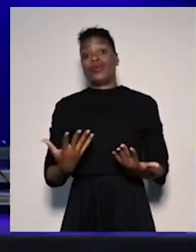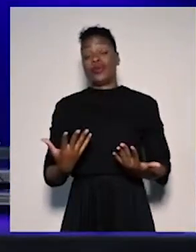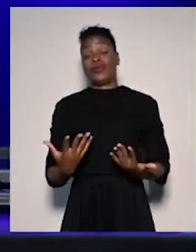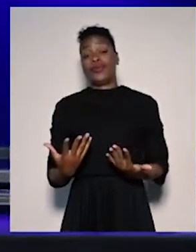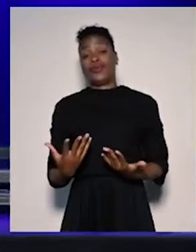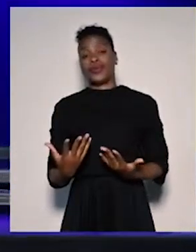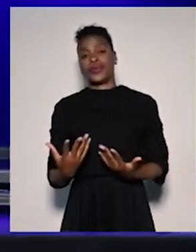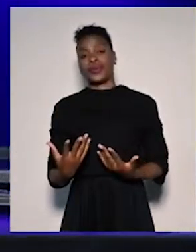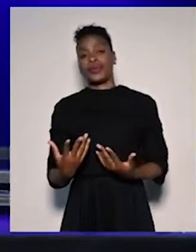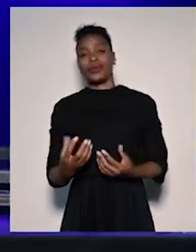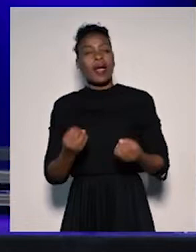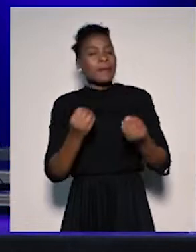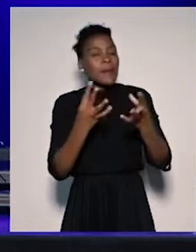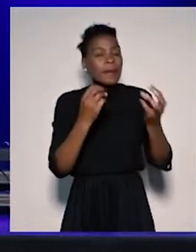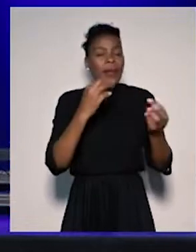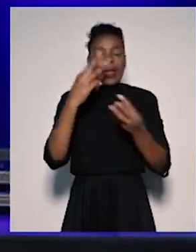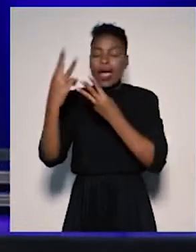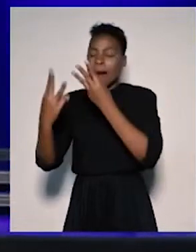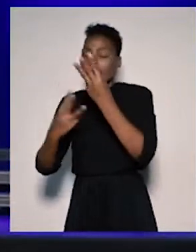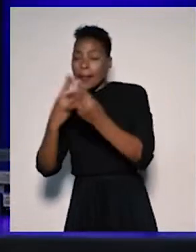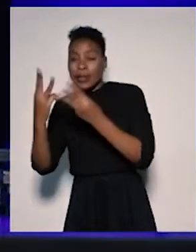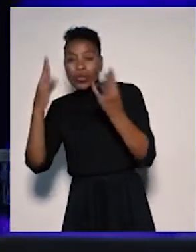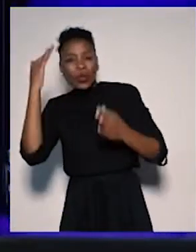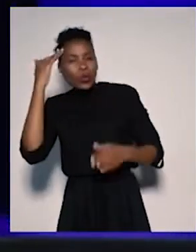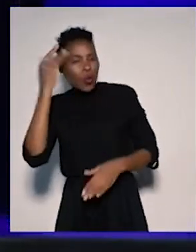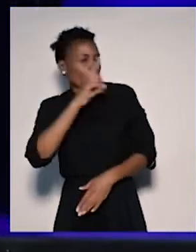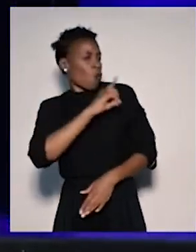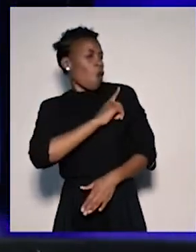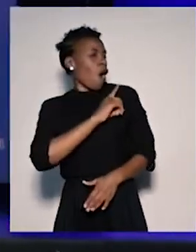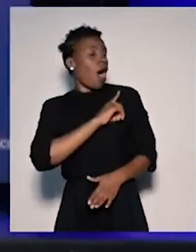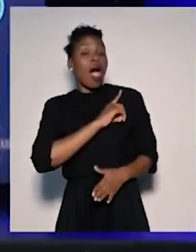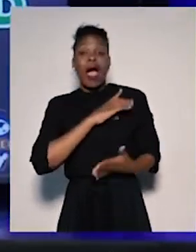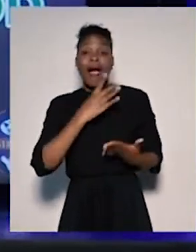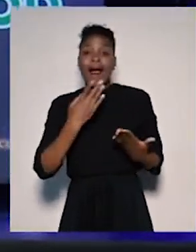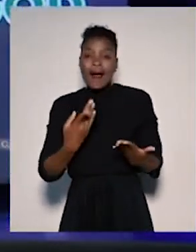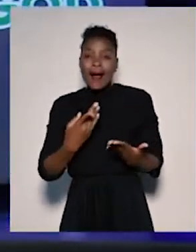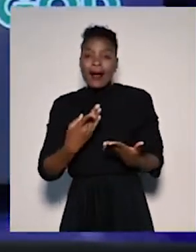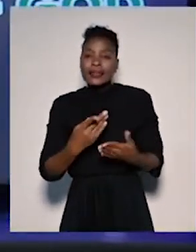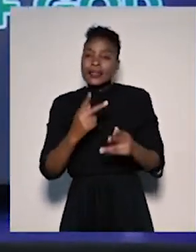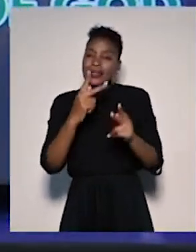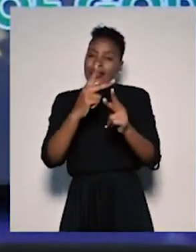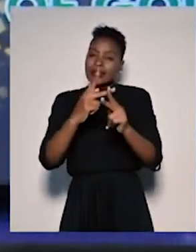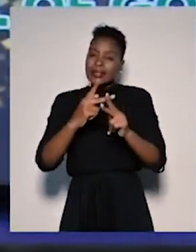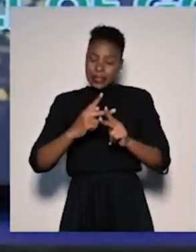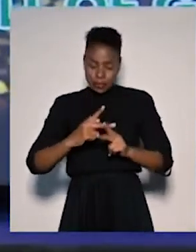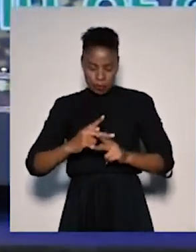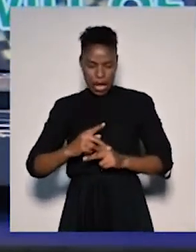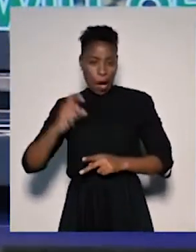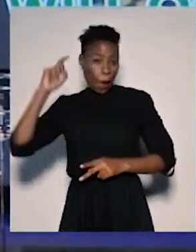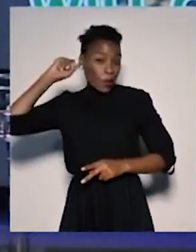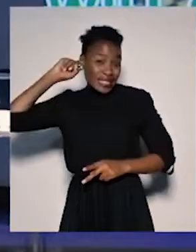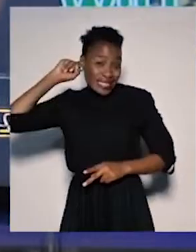And this is what most people have never figured out, why you must keep your conscience tender.